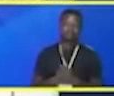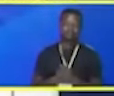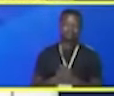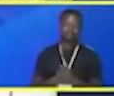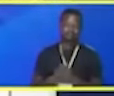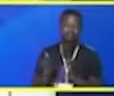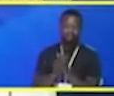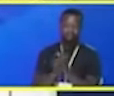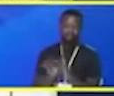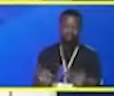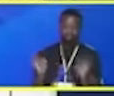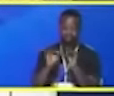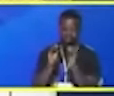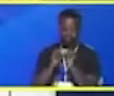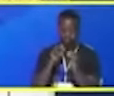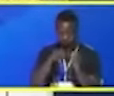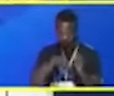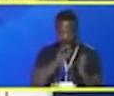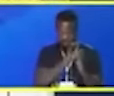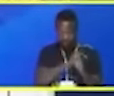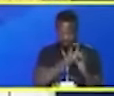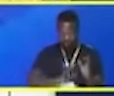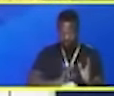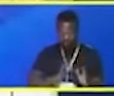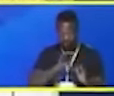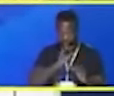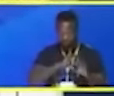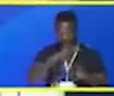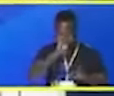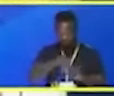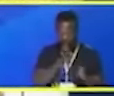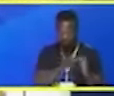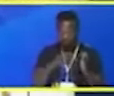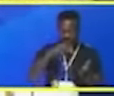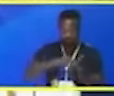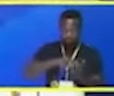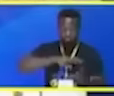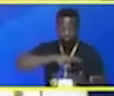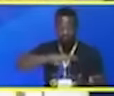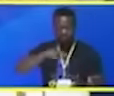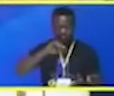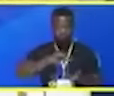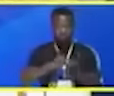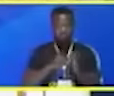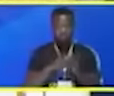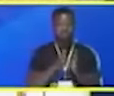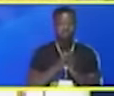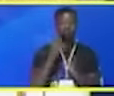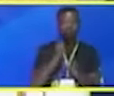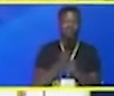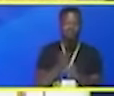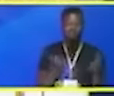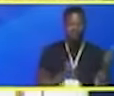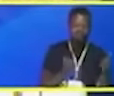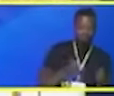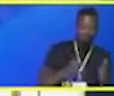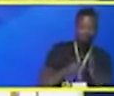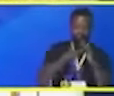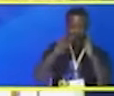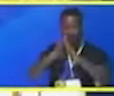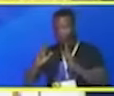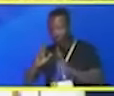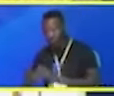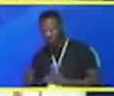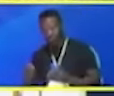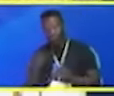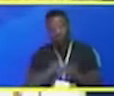This is really the glory of the believer. So when we stand tall and confident, it's not just because of cars and houses